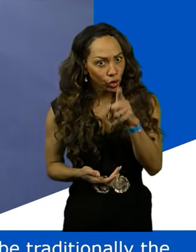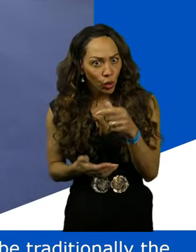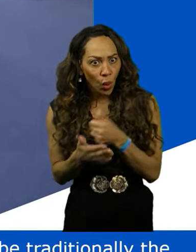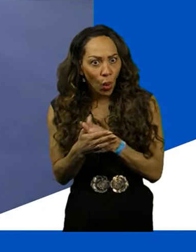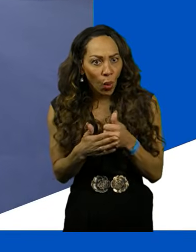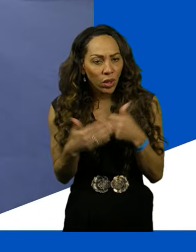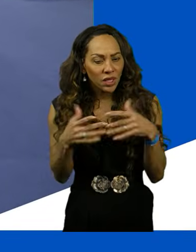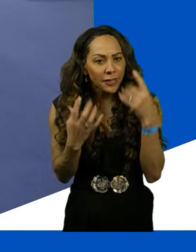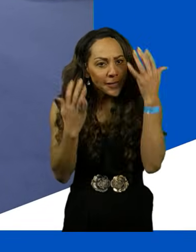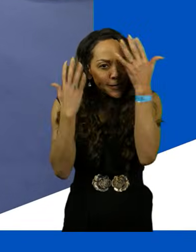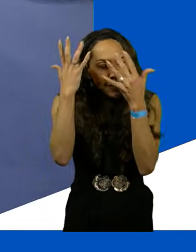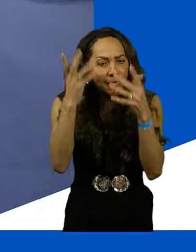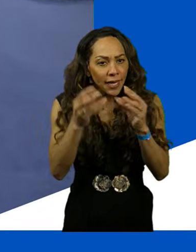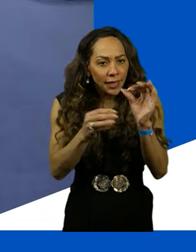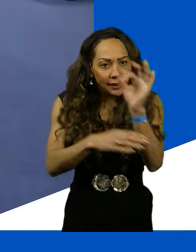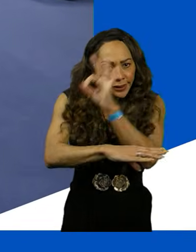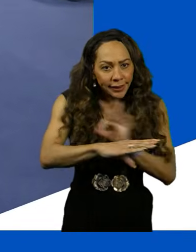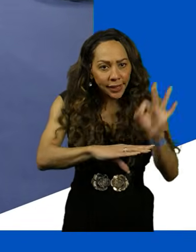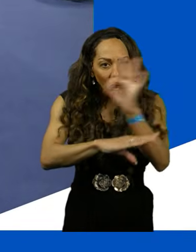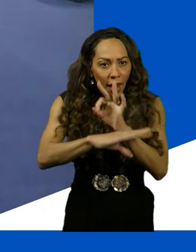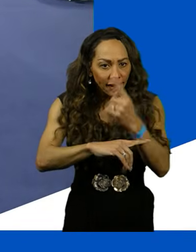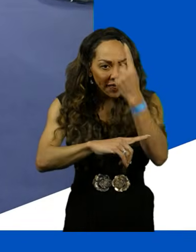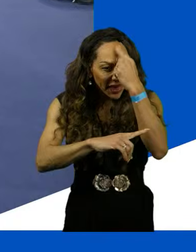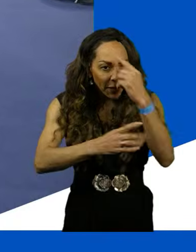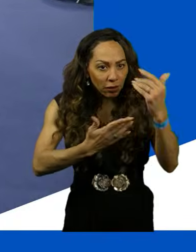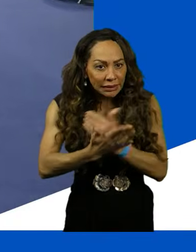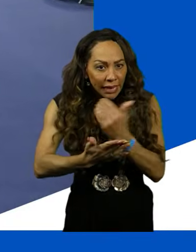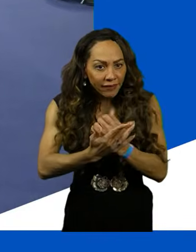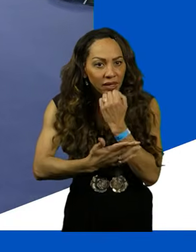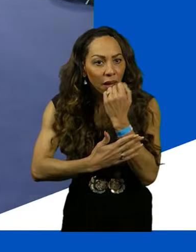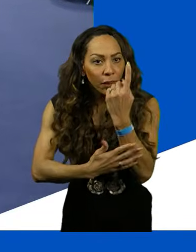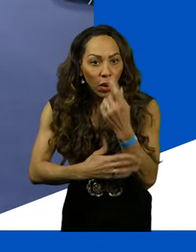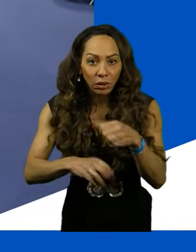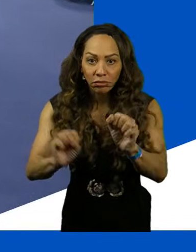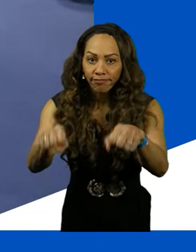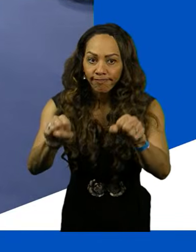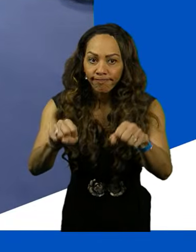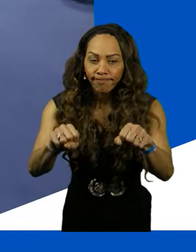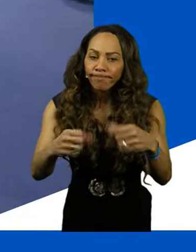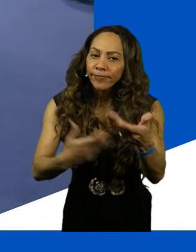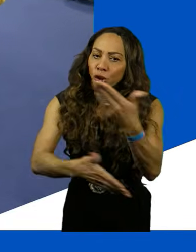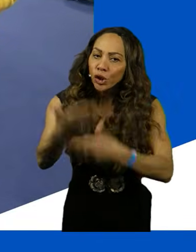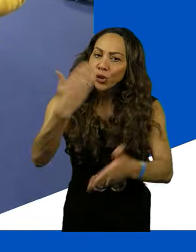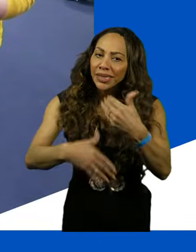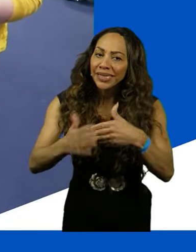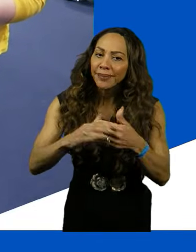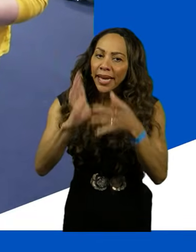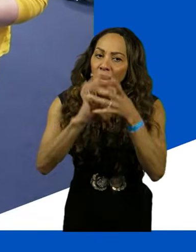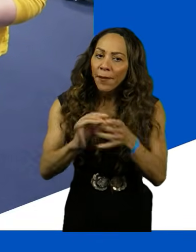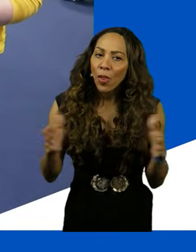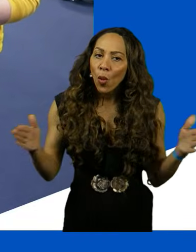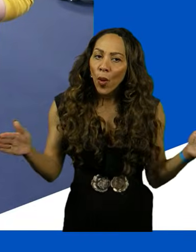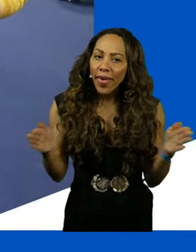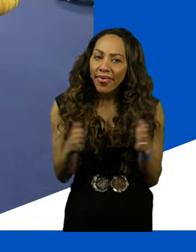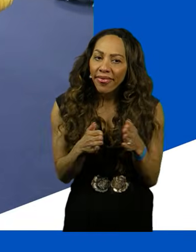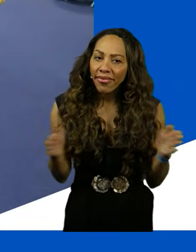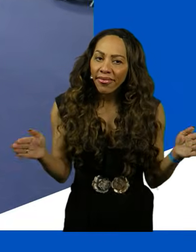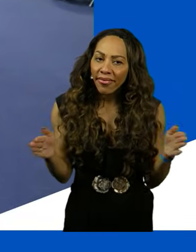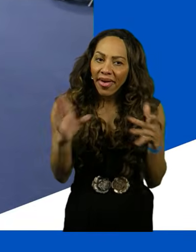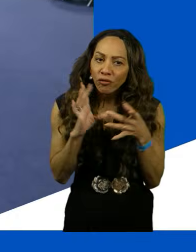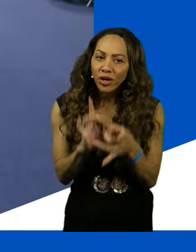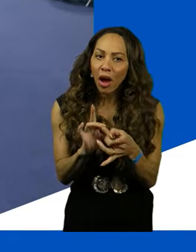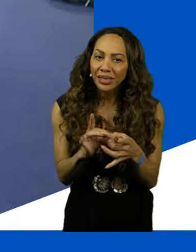you've engineered. But there's another engineering feature, isn't there? Well, there about is. the width of the vehicle. Can you tell me There about is. that? Yes, I can. Because